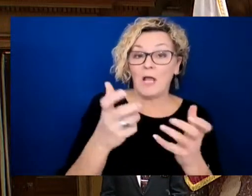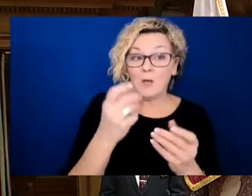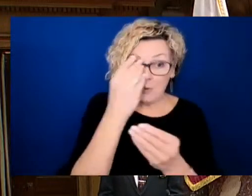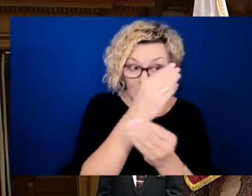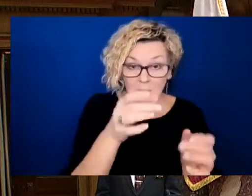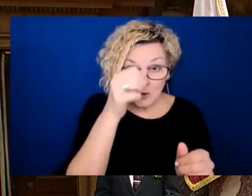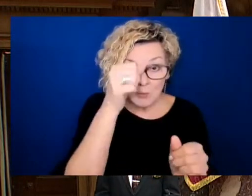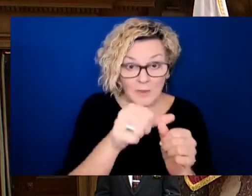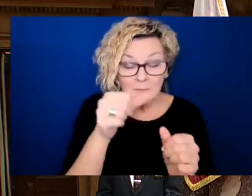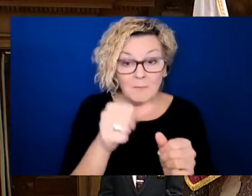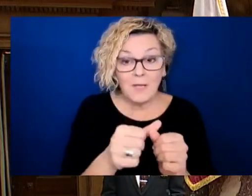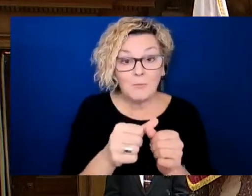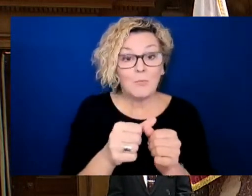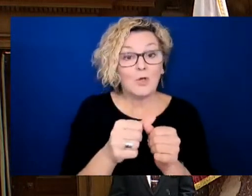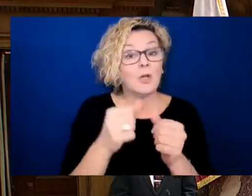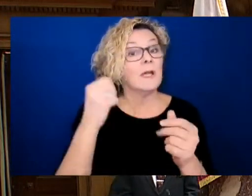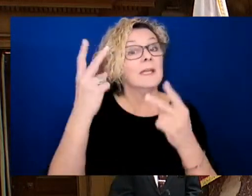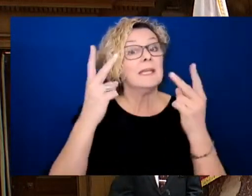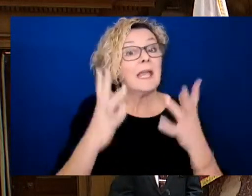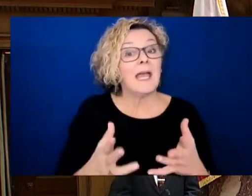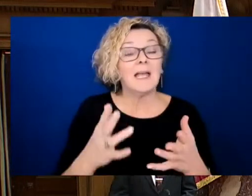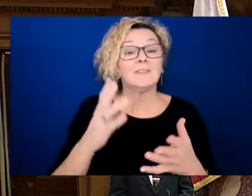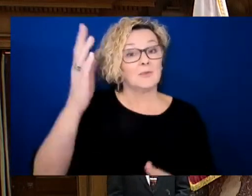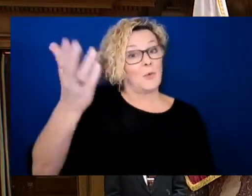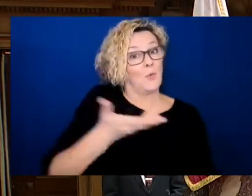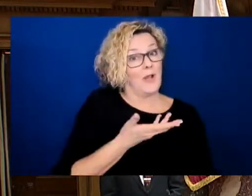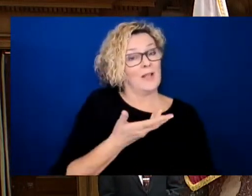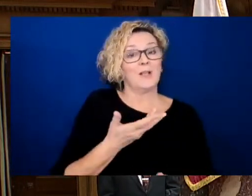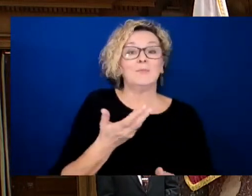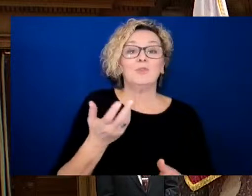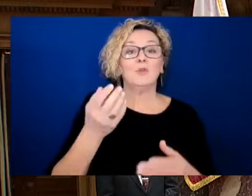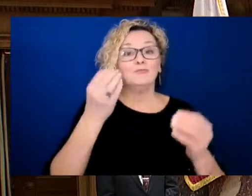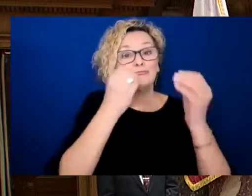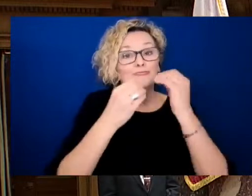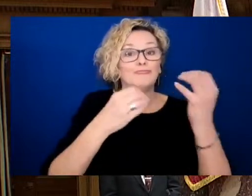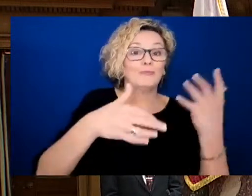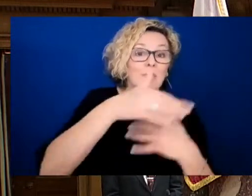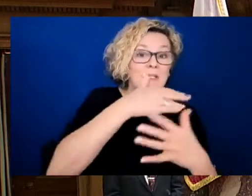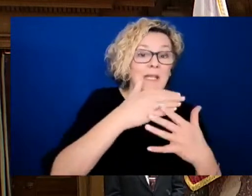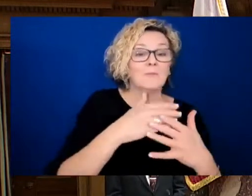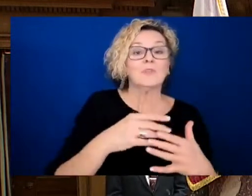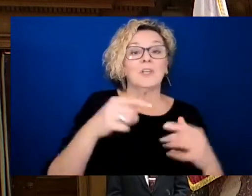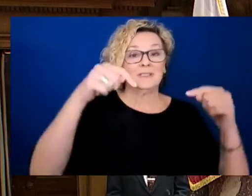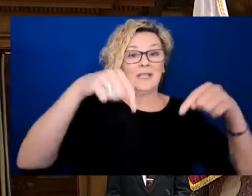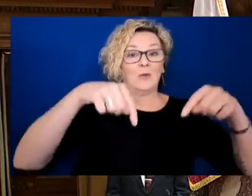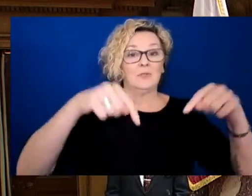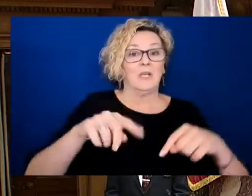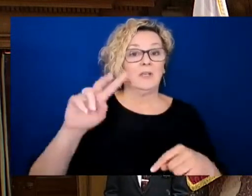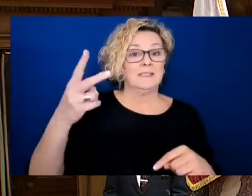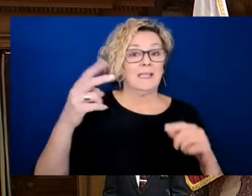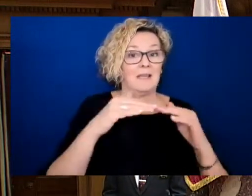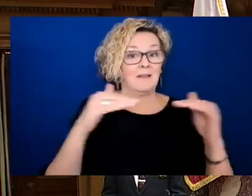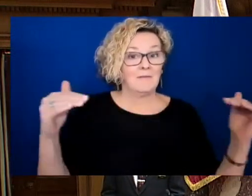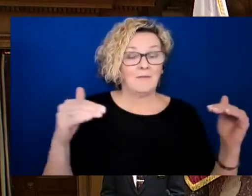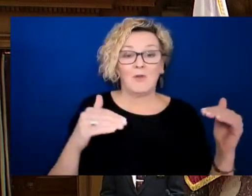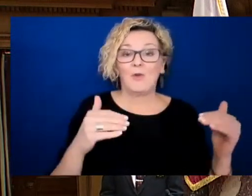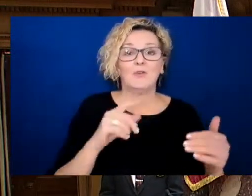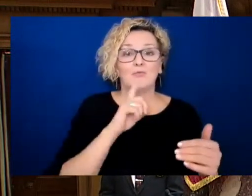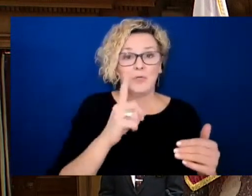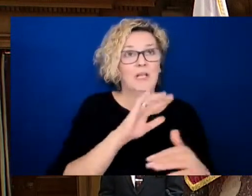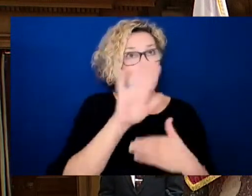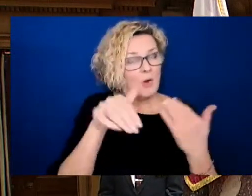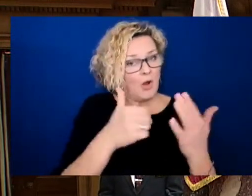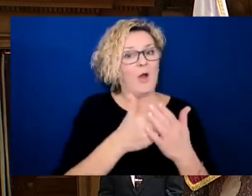invite them to our reception on the next floor downstairs. So you're all most welcome. Please join us